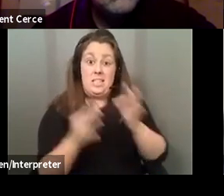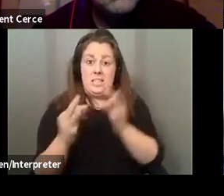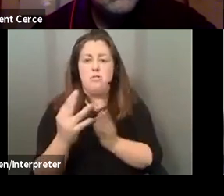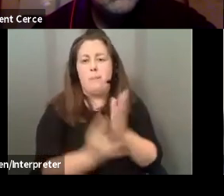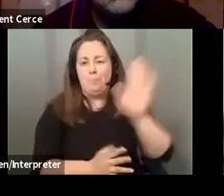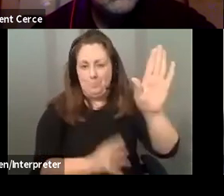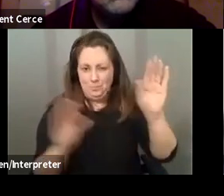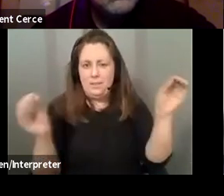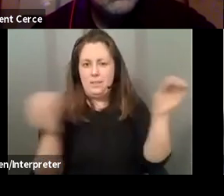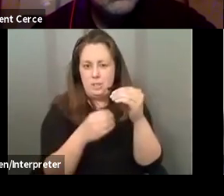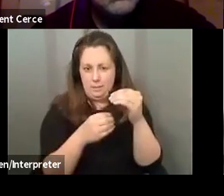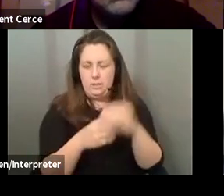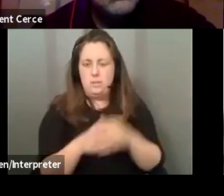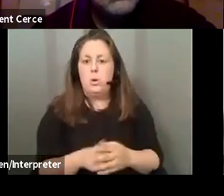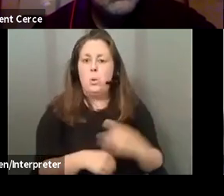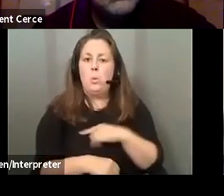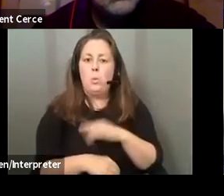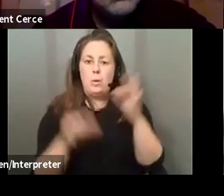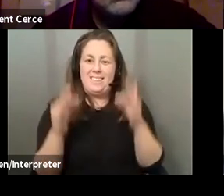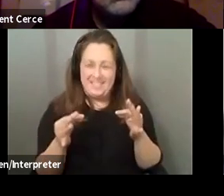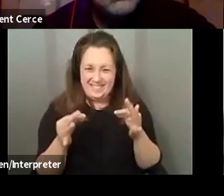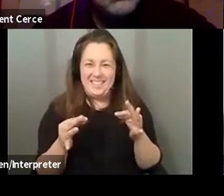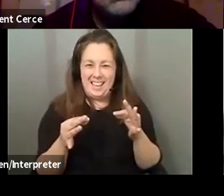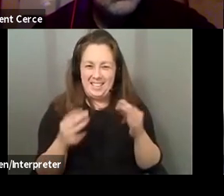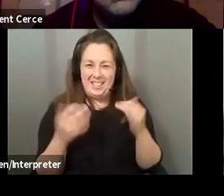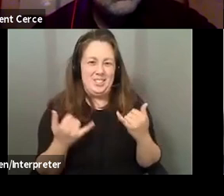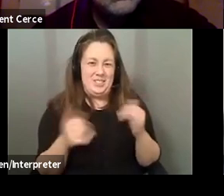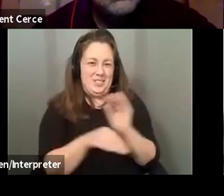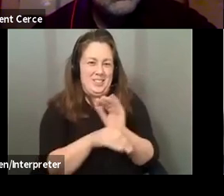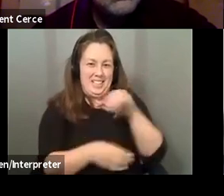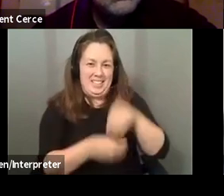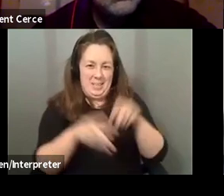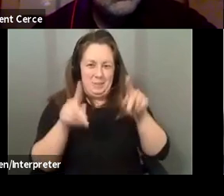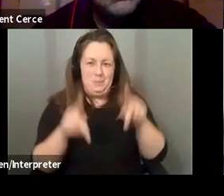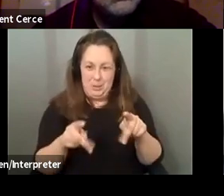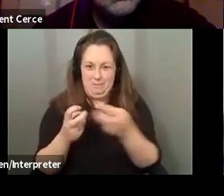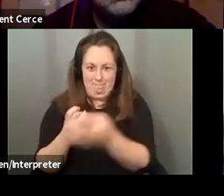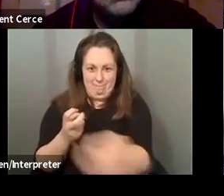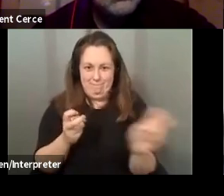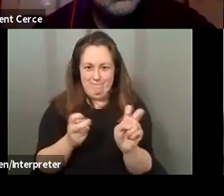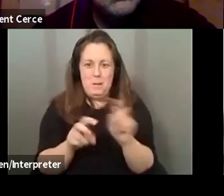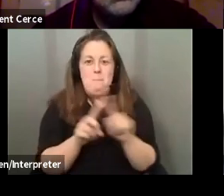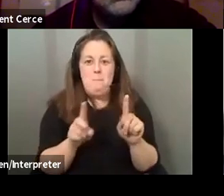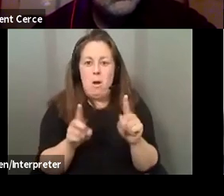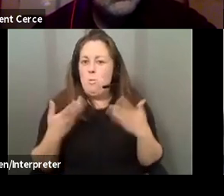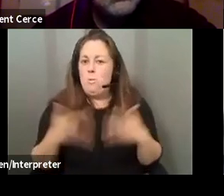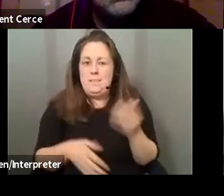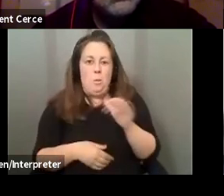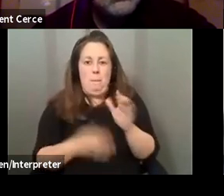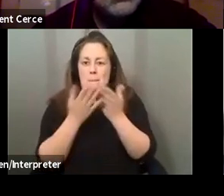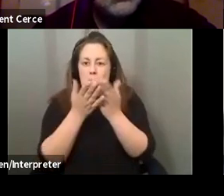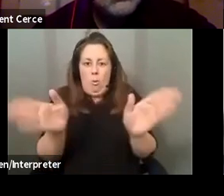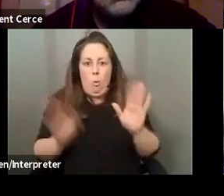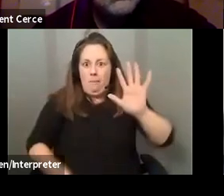body, we've decided tonight to be in person, but publicly, we're not wanting to have a room with 500 people. So that's why we continue